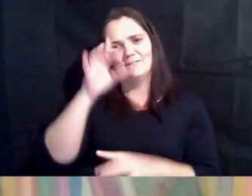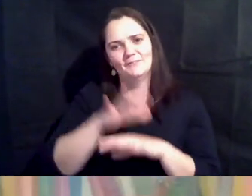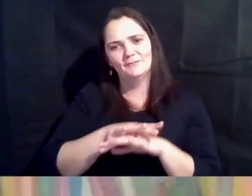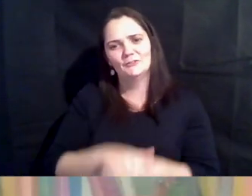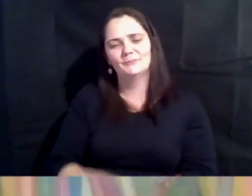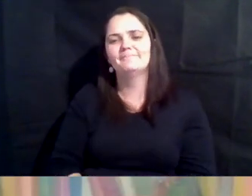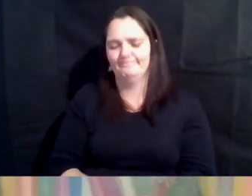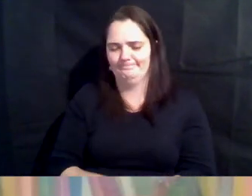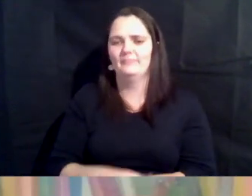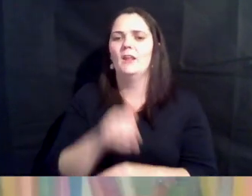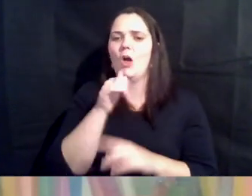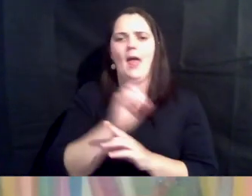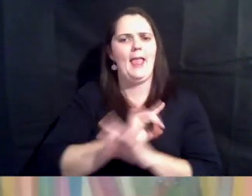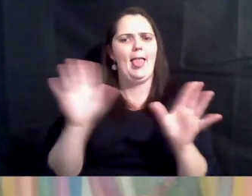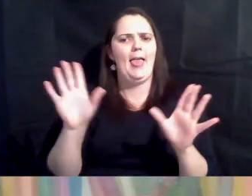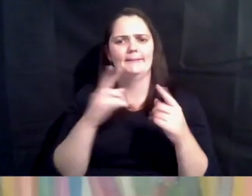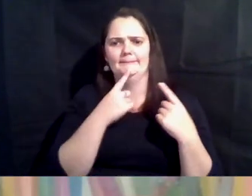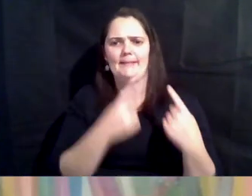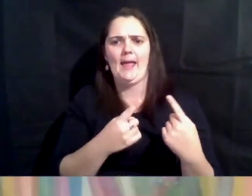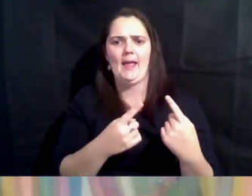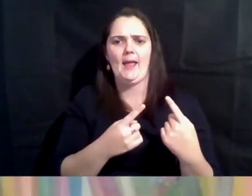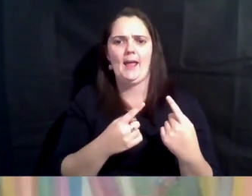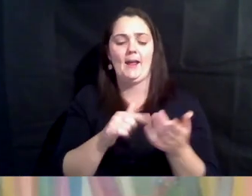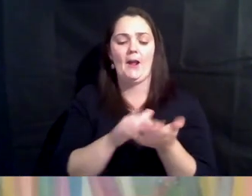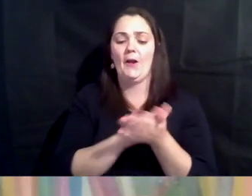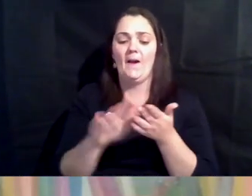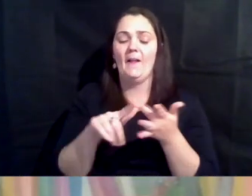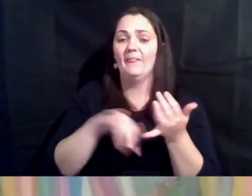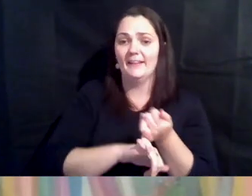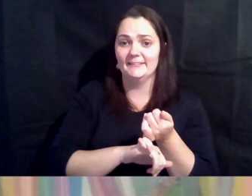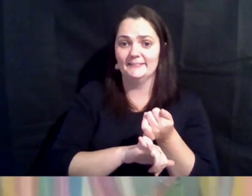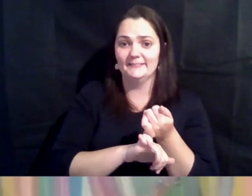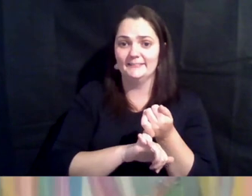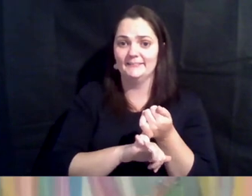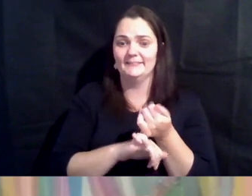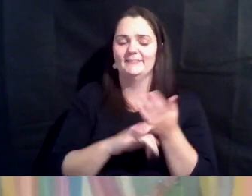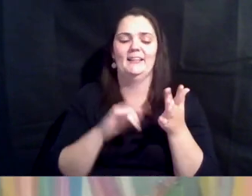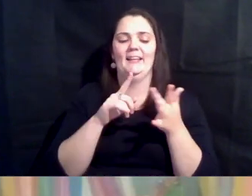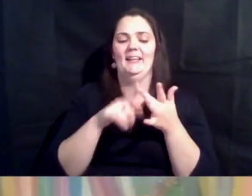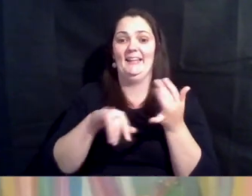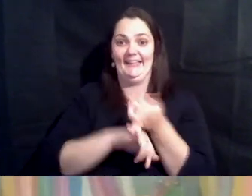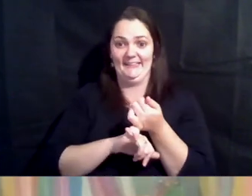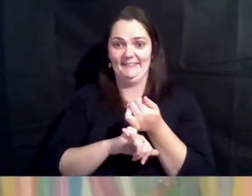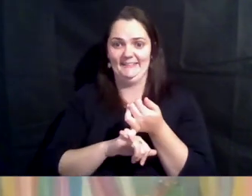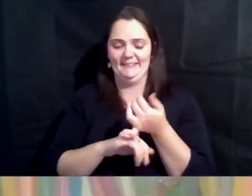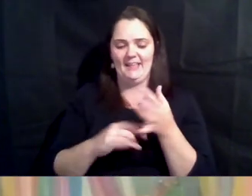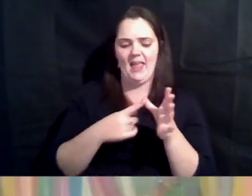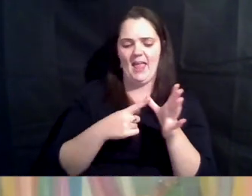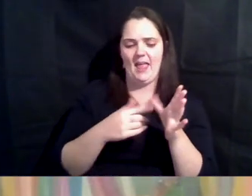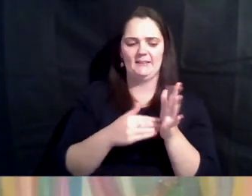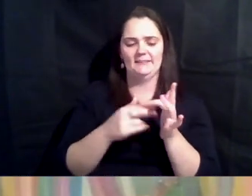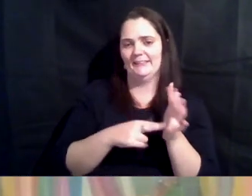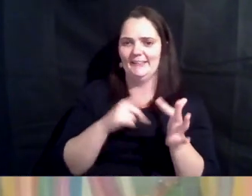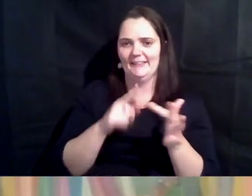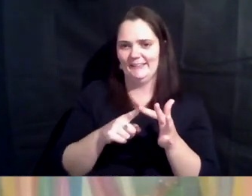I'm going to do that. This is a zine. Gosh, this could be a song too. It's just a zine